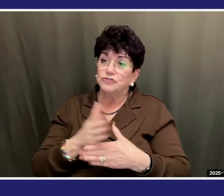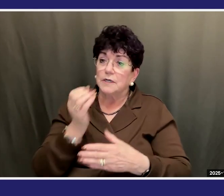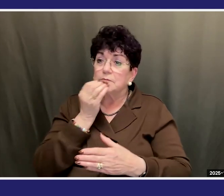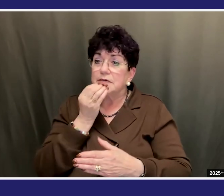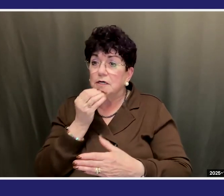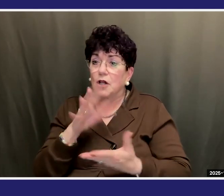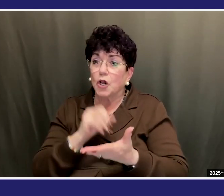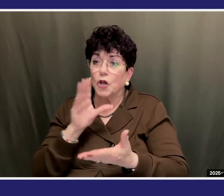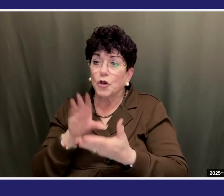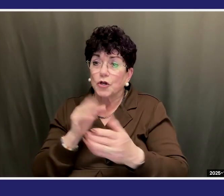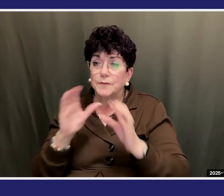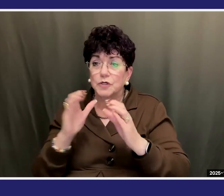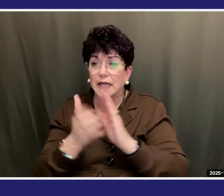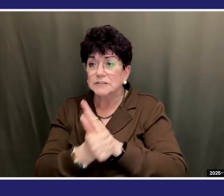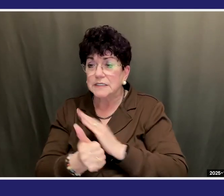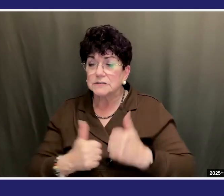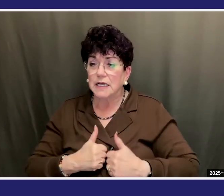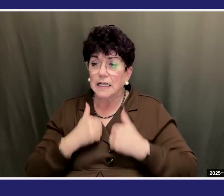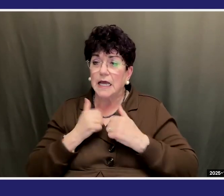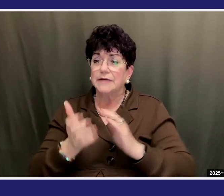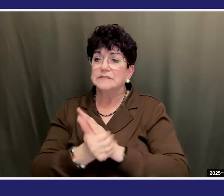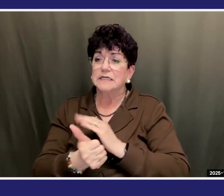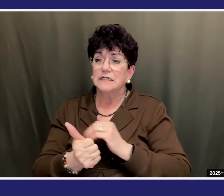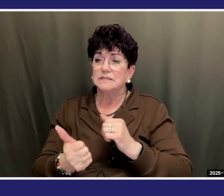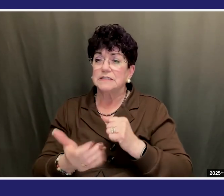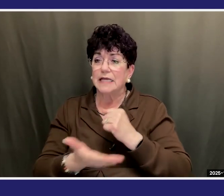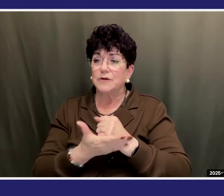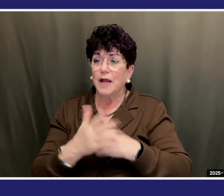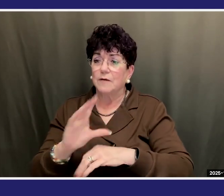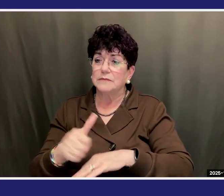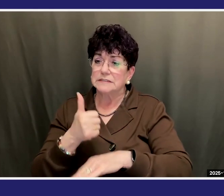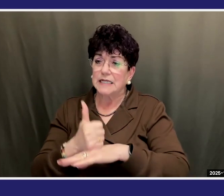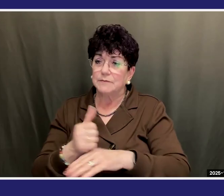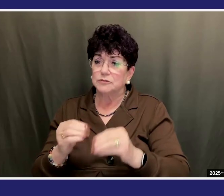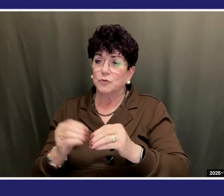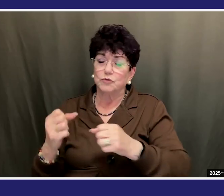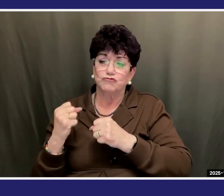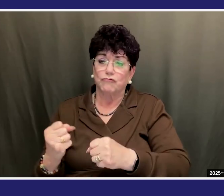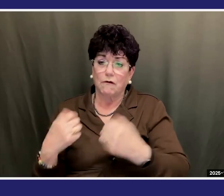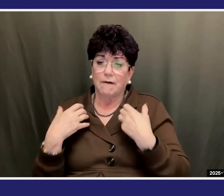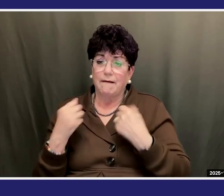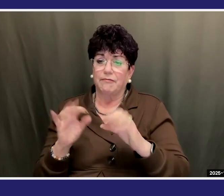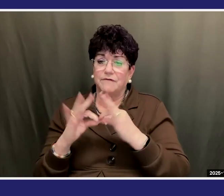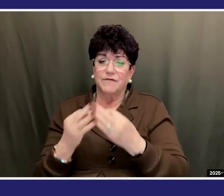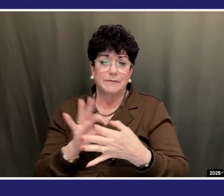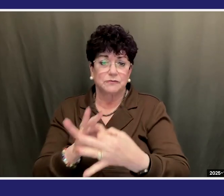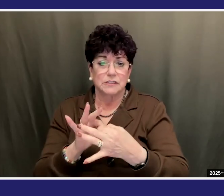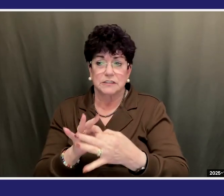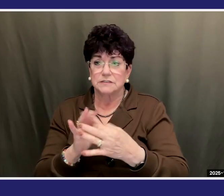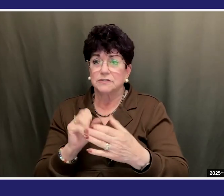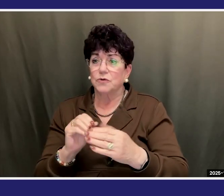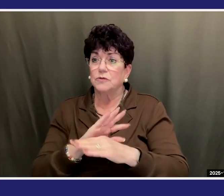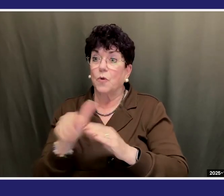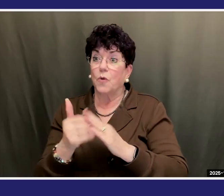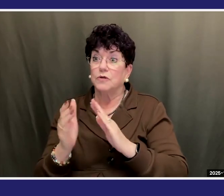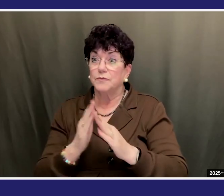communication skills, life skills, and build stronger, healthier family relationships, ultimately helping uplift the entire